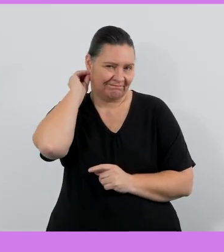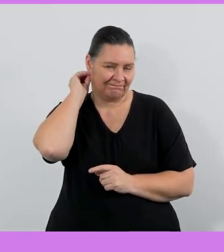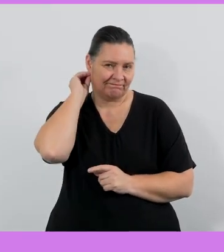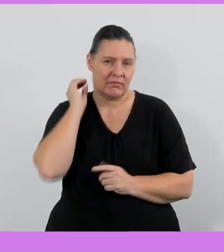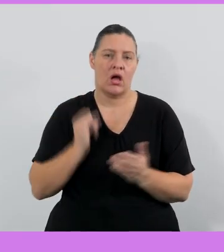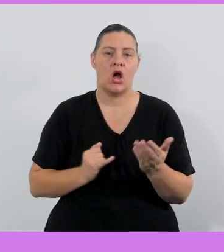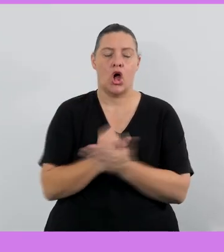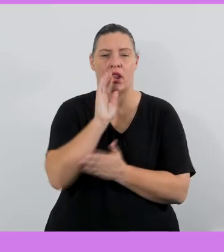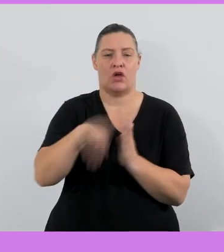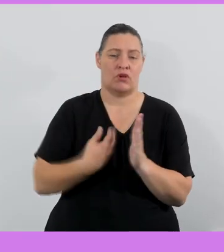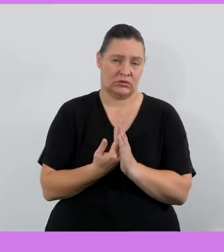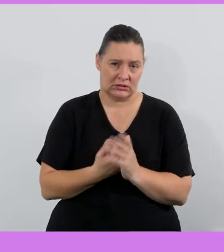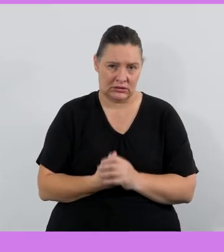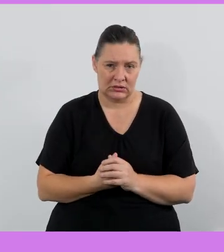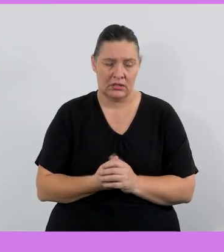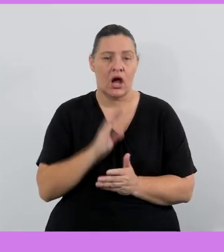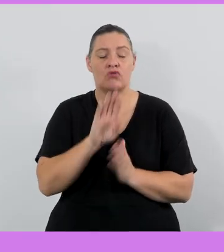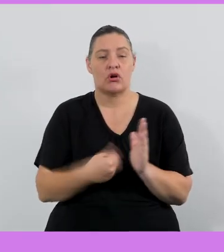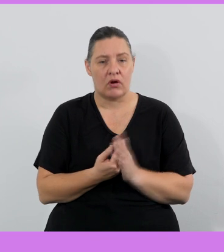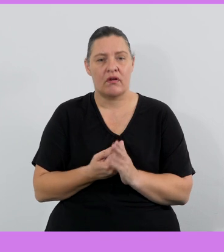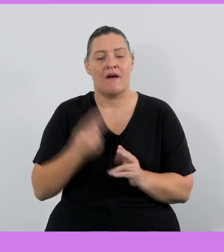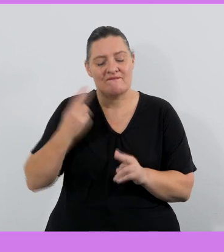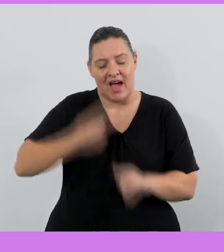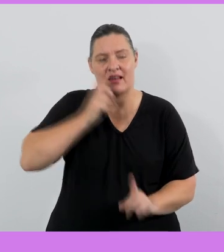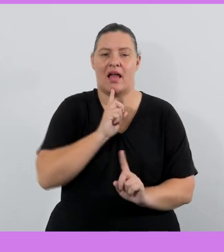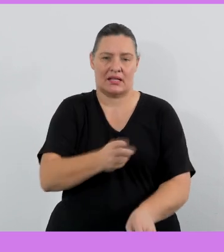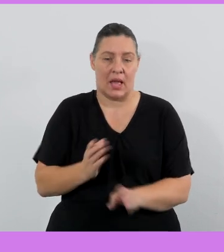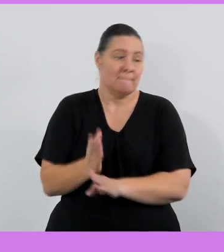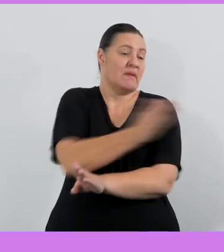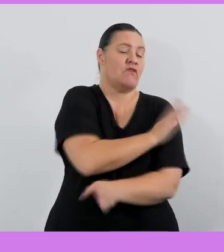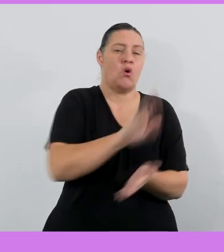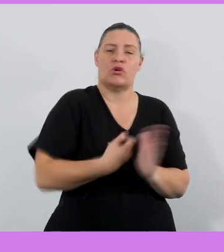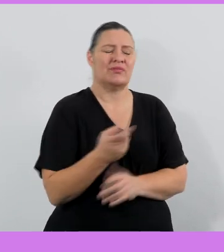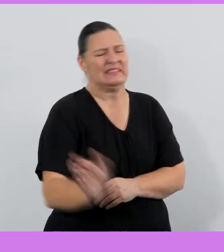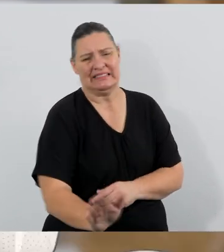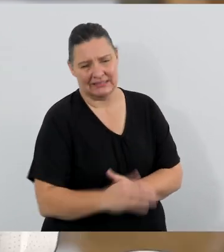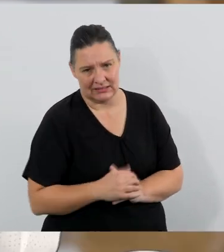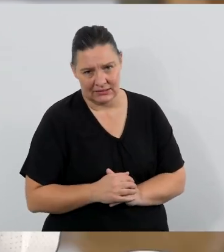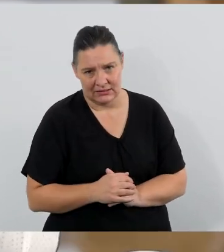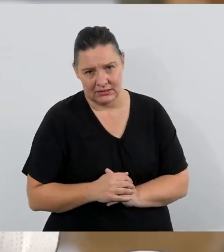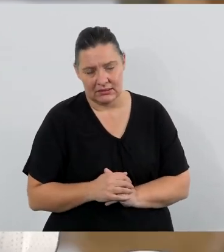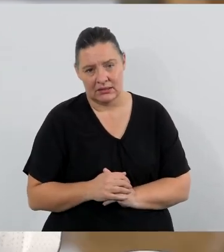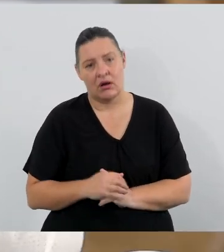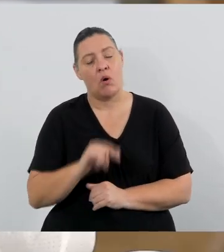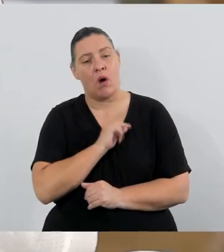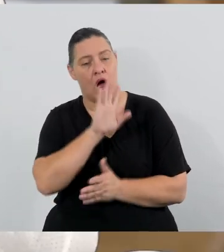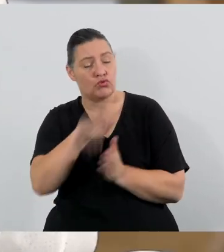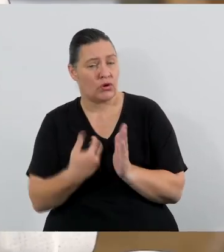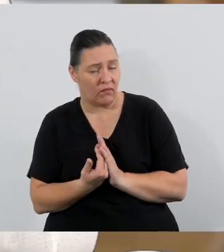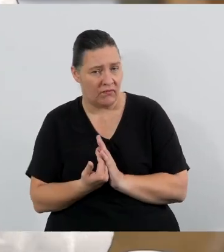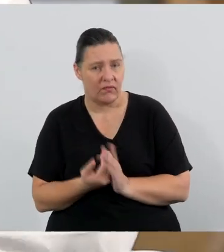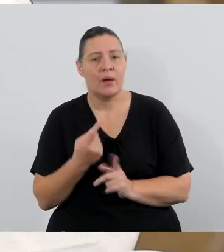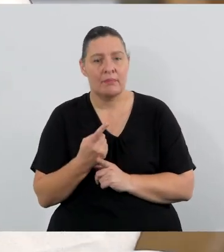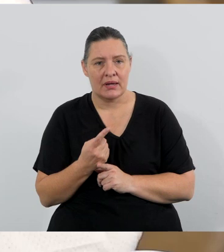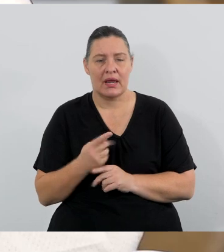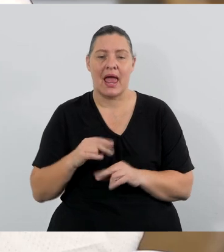of early rounding. And remember to round off only your final answer. And let me quickly add to this. Remember, rounding off